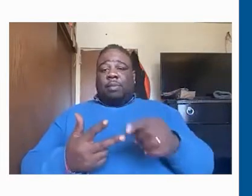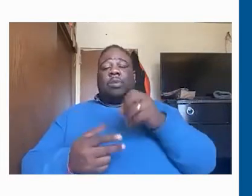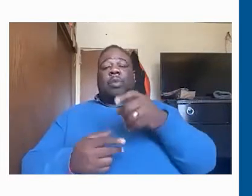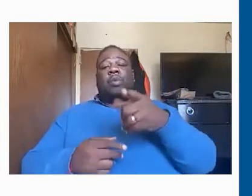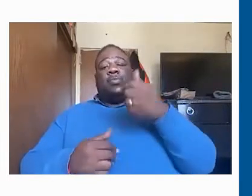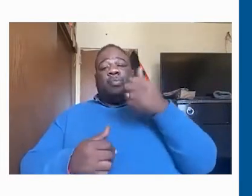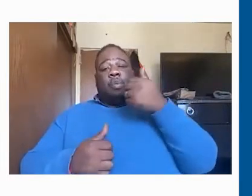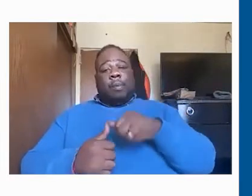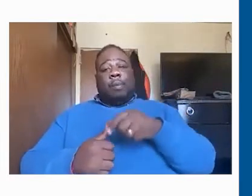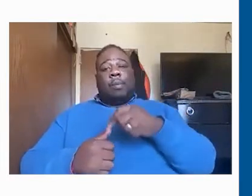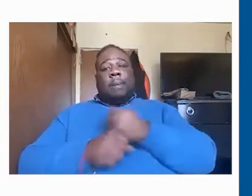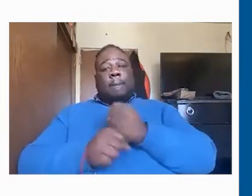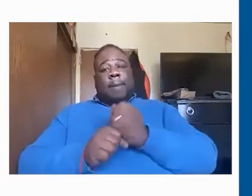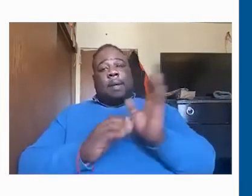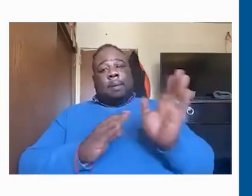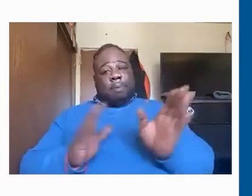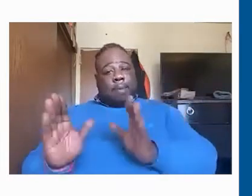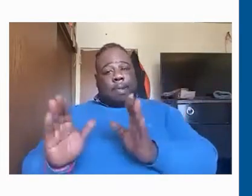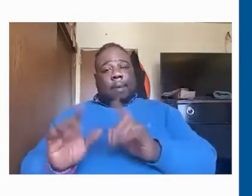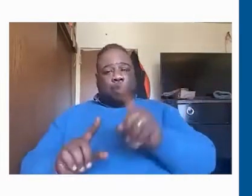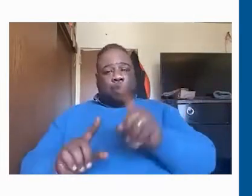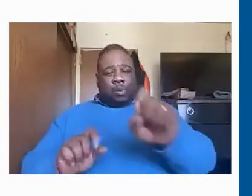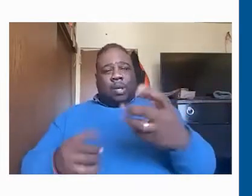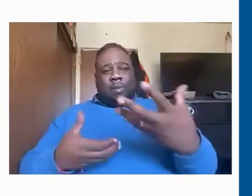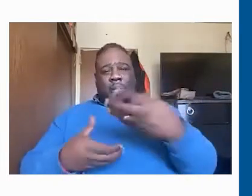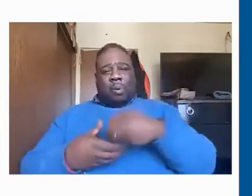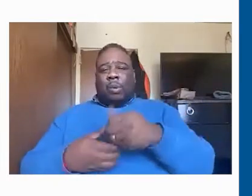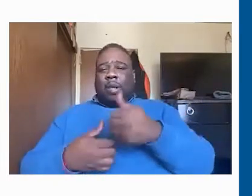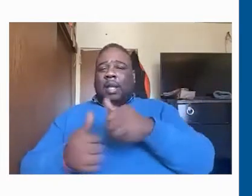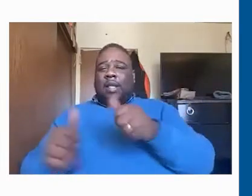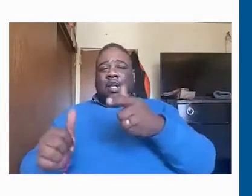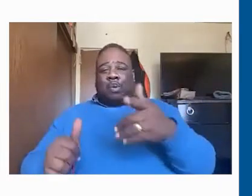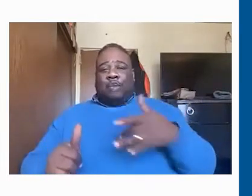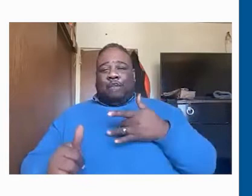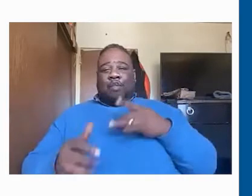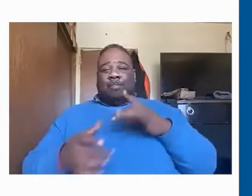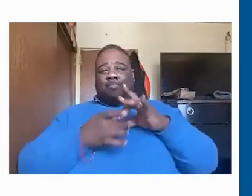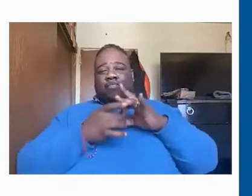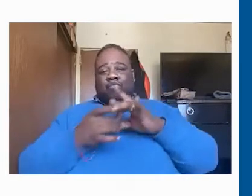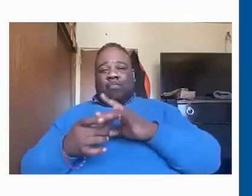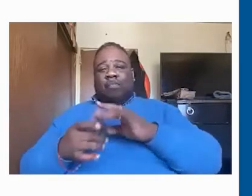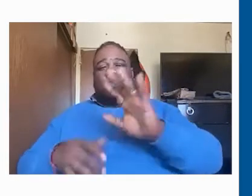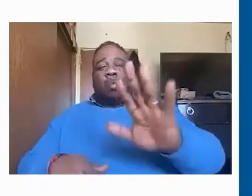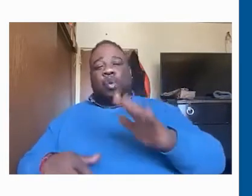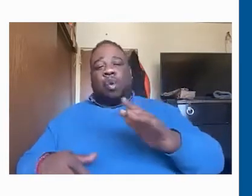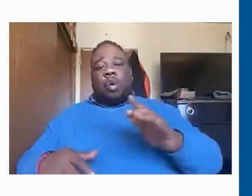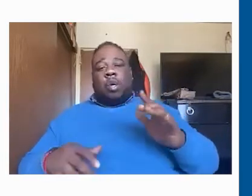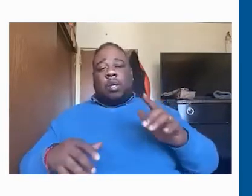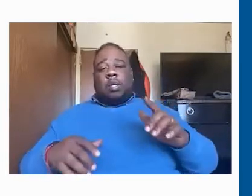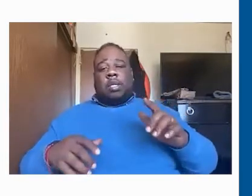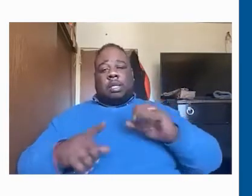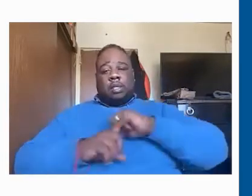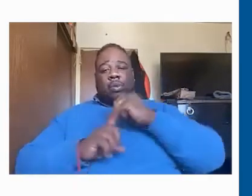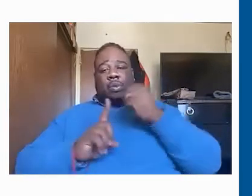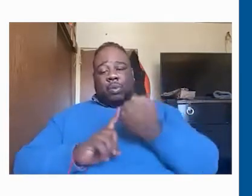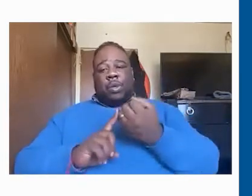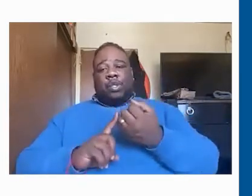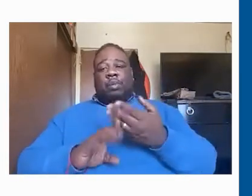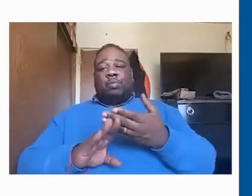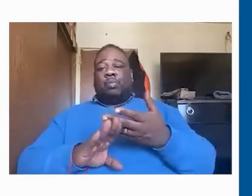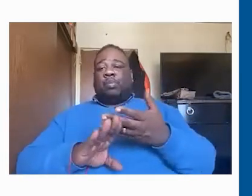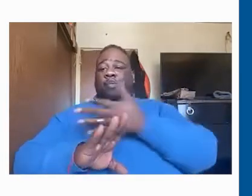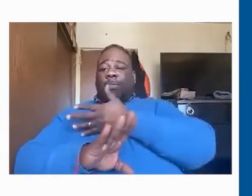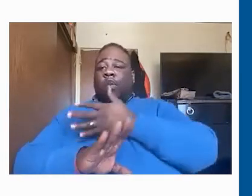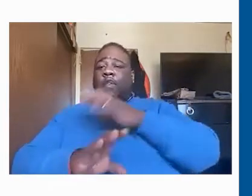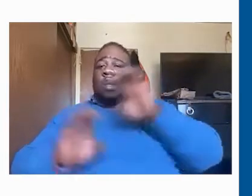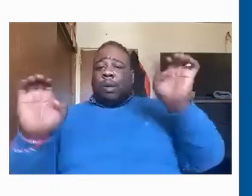can include other options in there if you feel, it's going to help you prior to an emergency. Think about other options. You can put them in